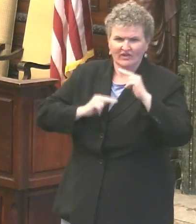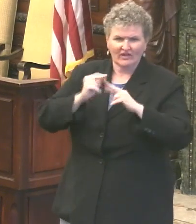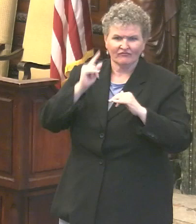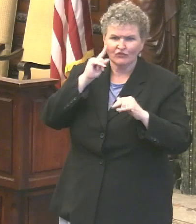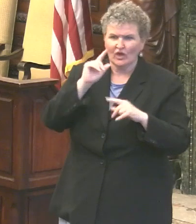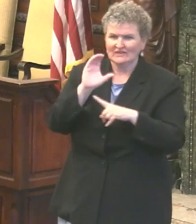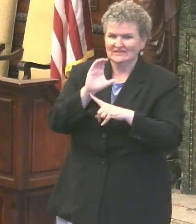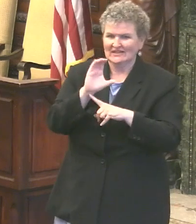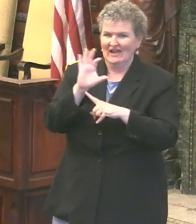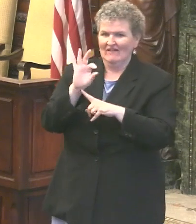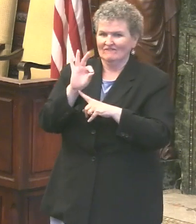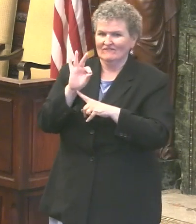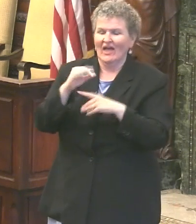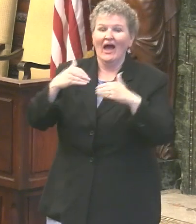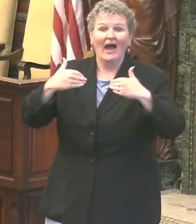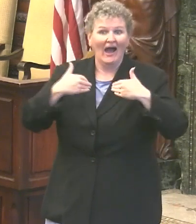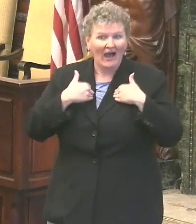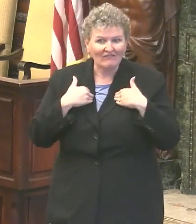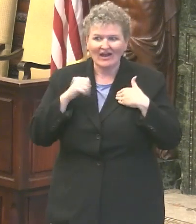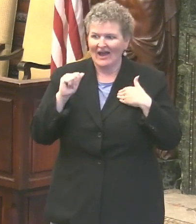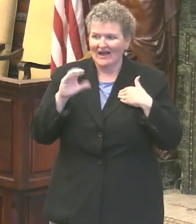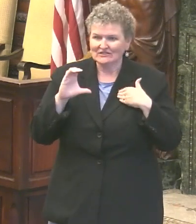air conditioning, so that is not